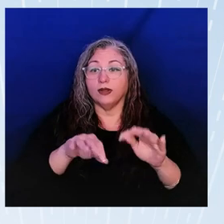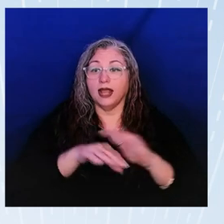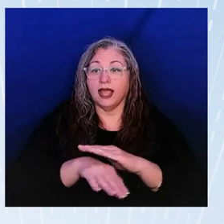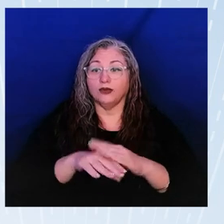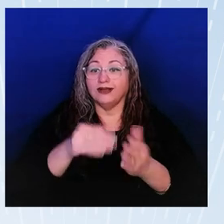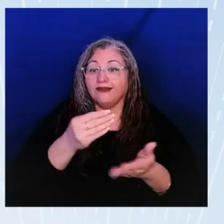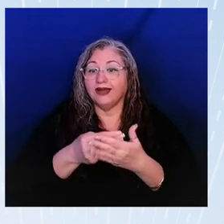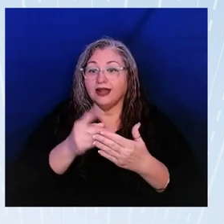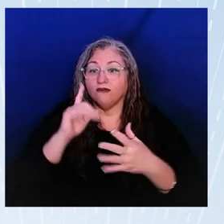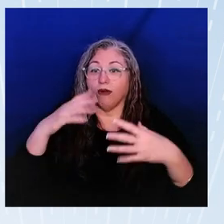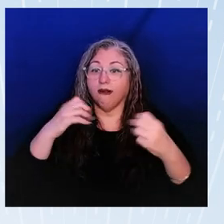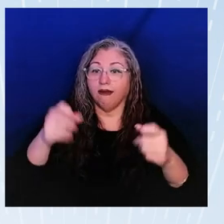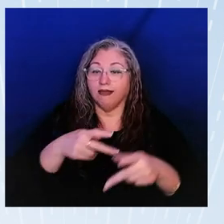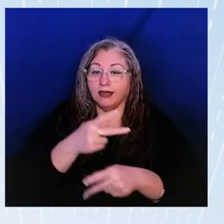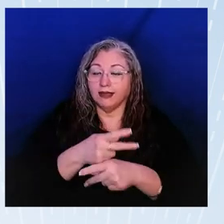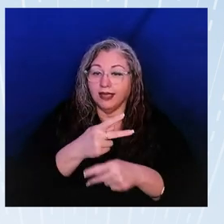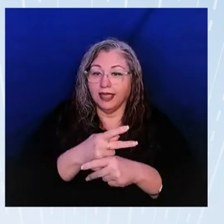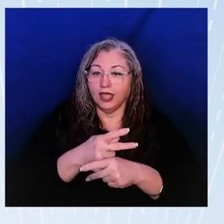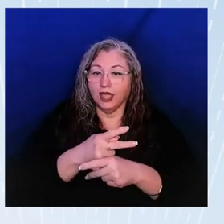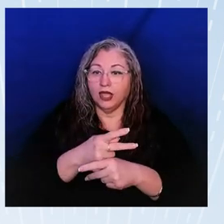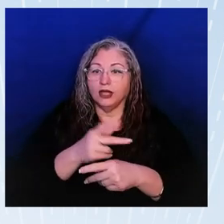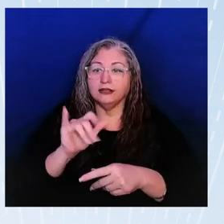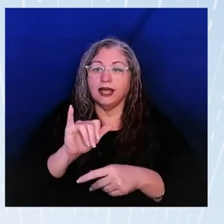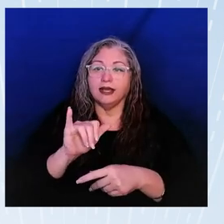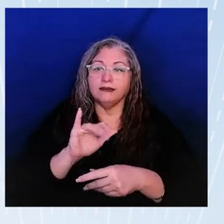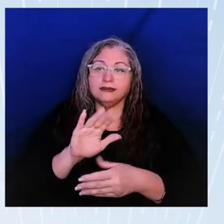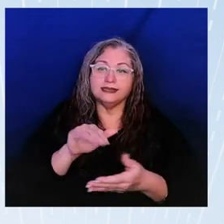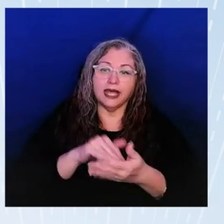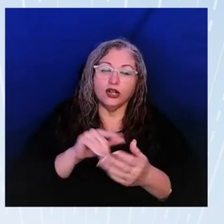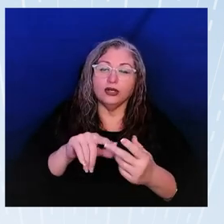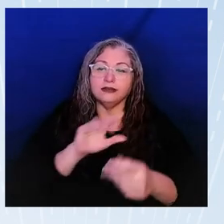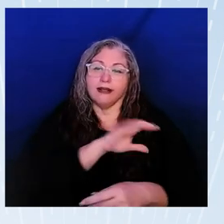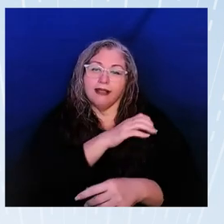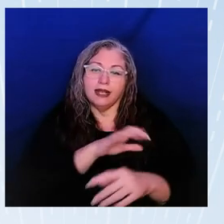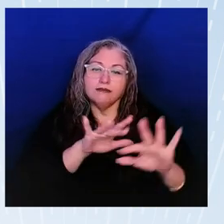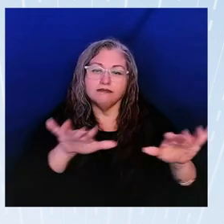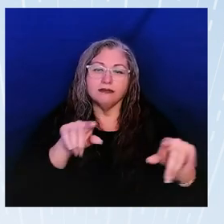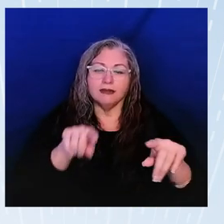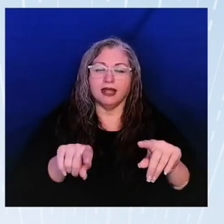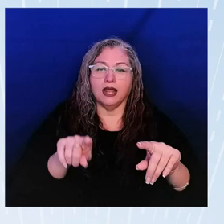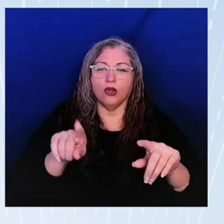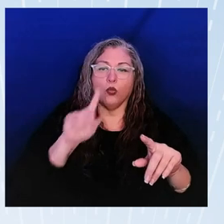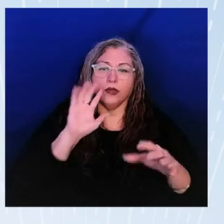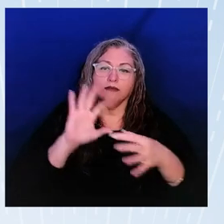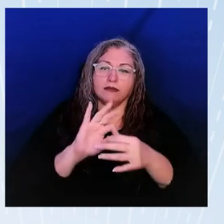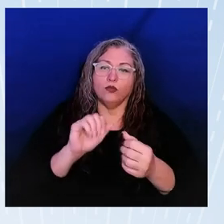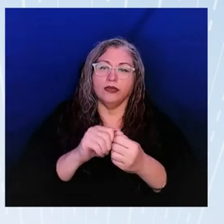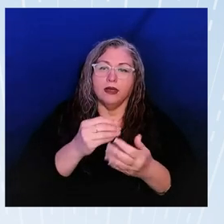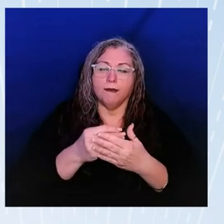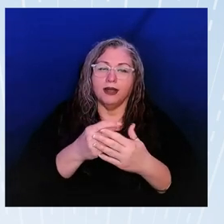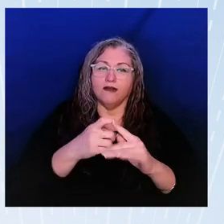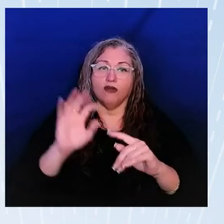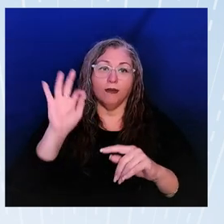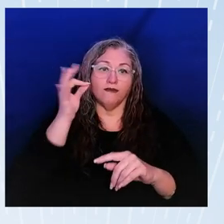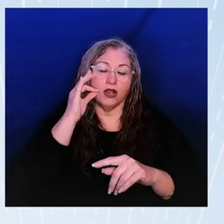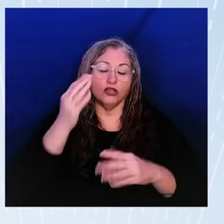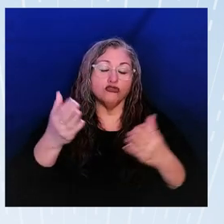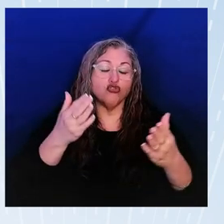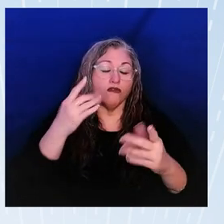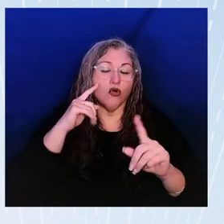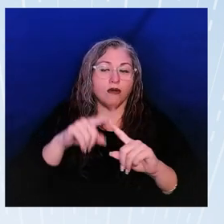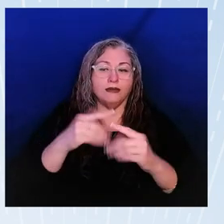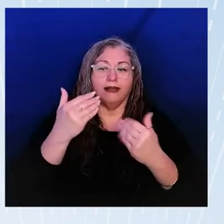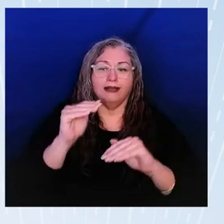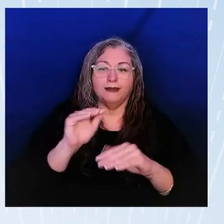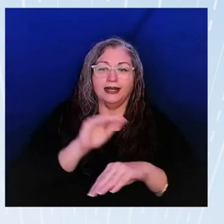for healthcare. These include centers, clinics, and other areas that are affiliated with funding from the federal government to serve limited English